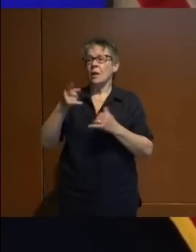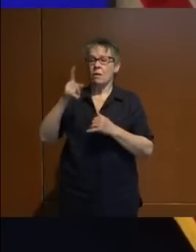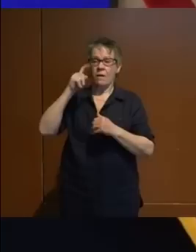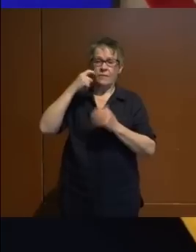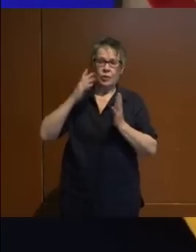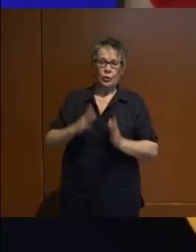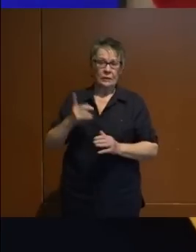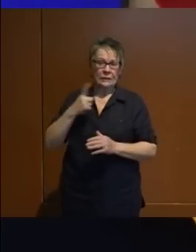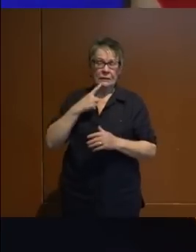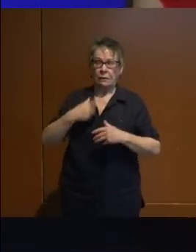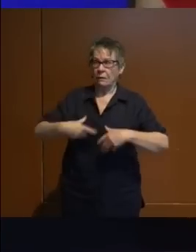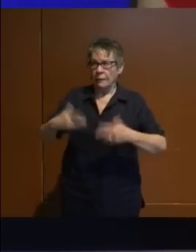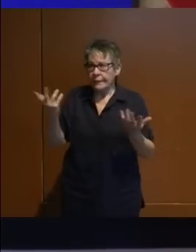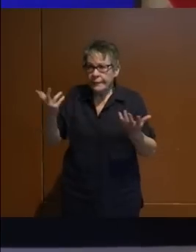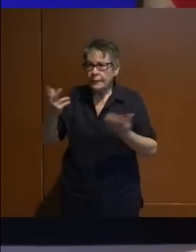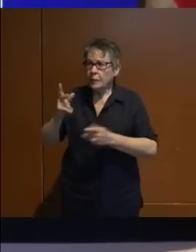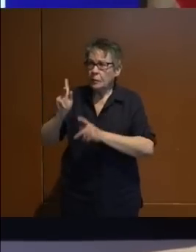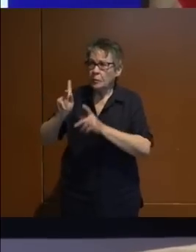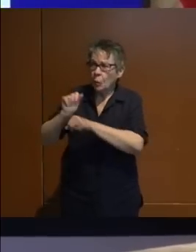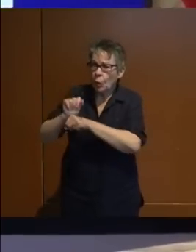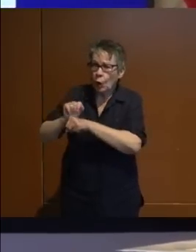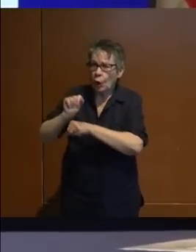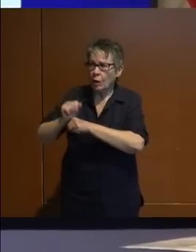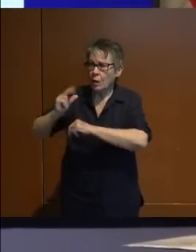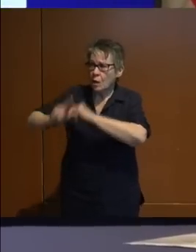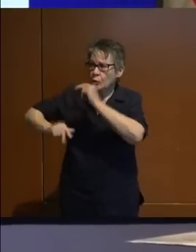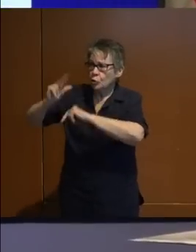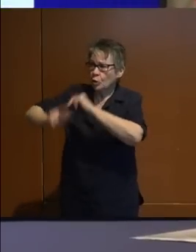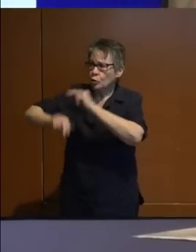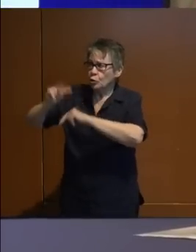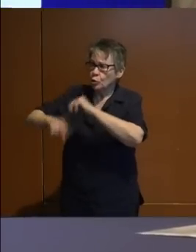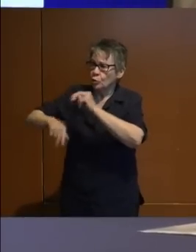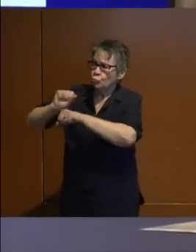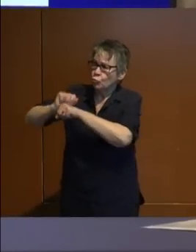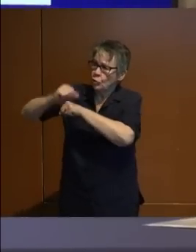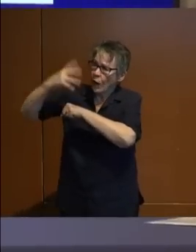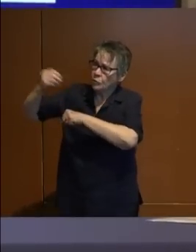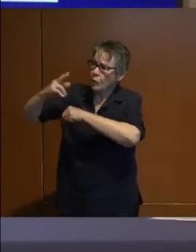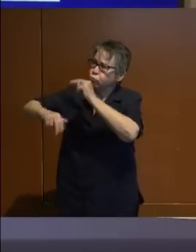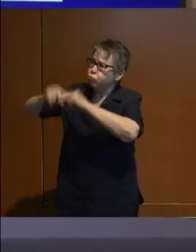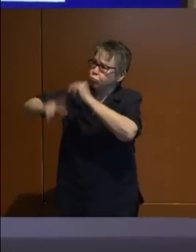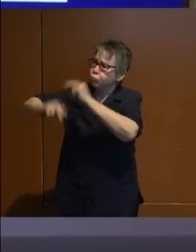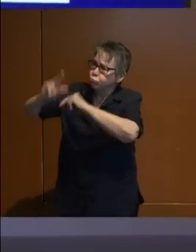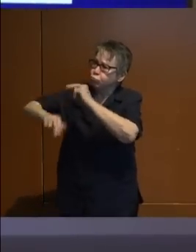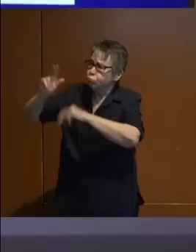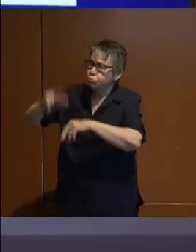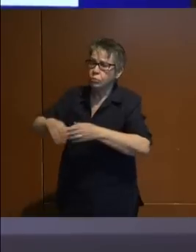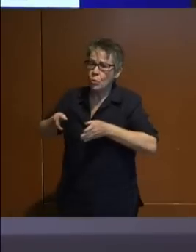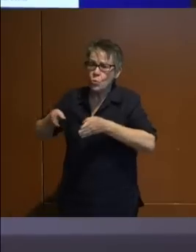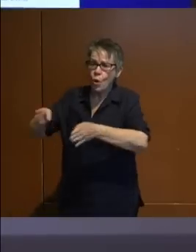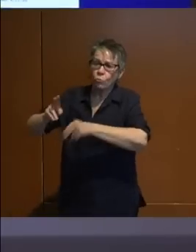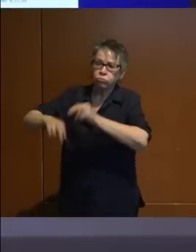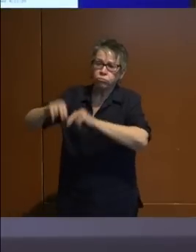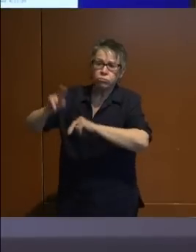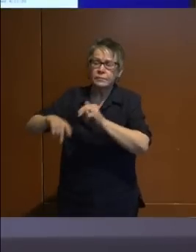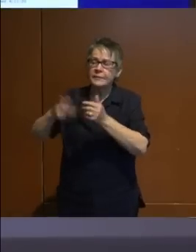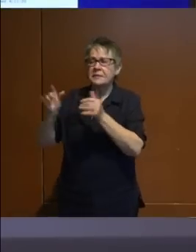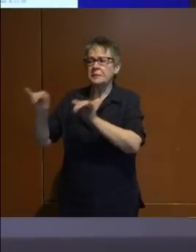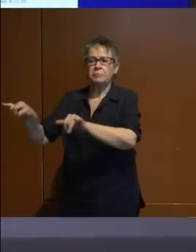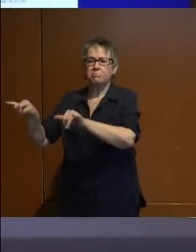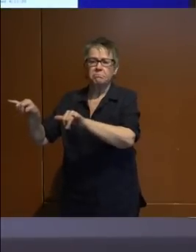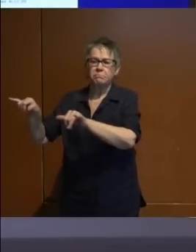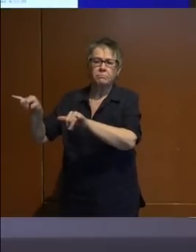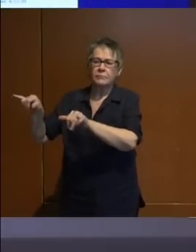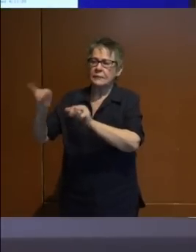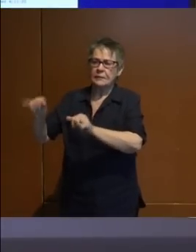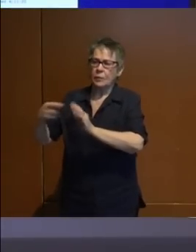look at so-called non-essential construction potentially, but at the moment we're staying with where we are. We're asking everybody to the